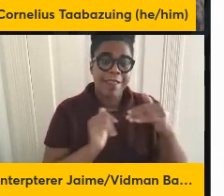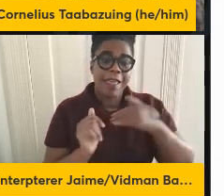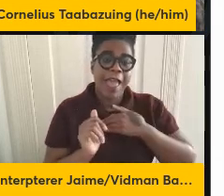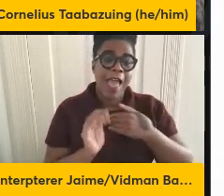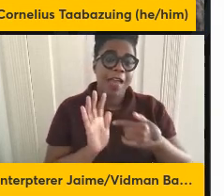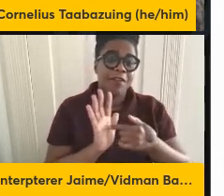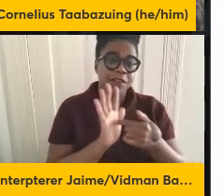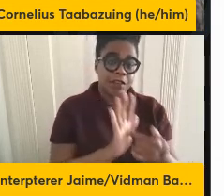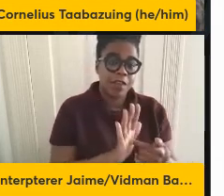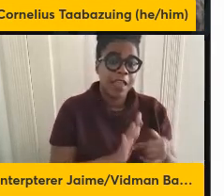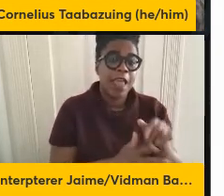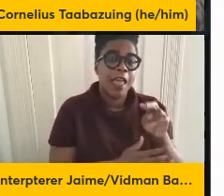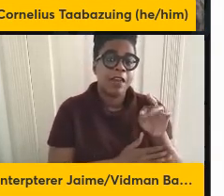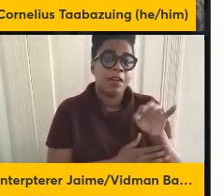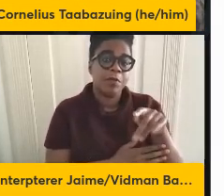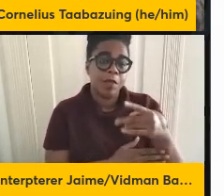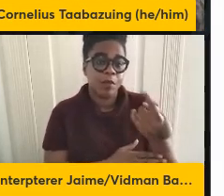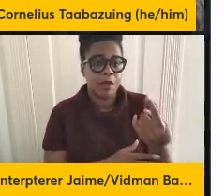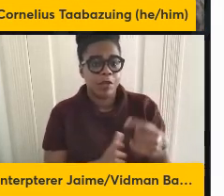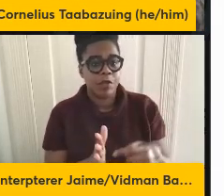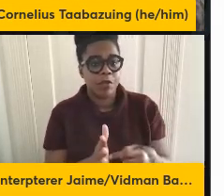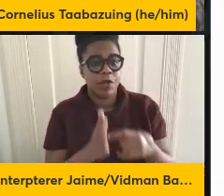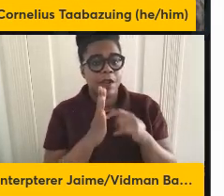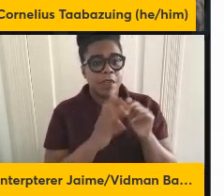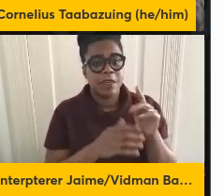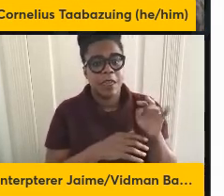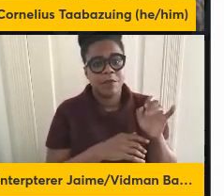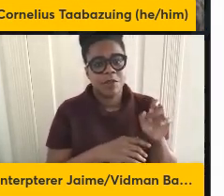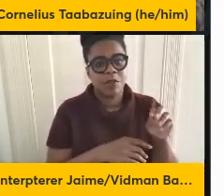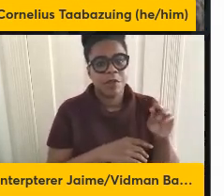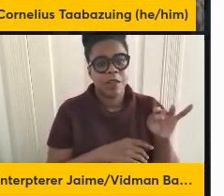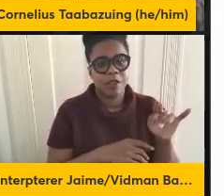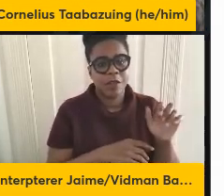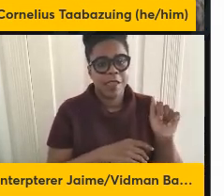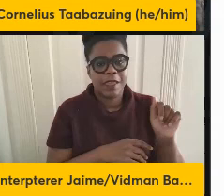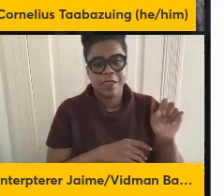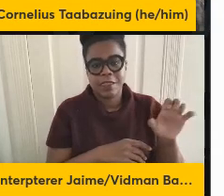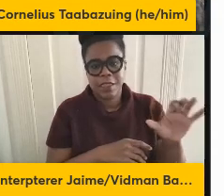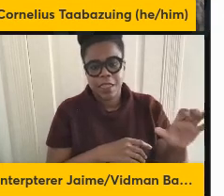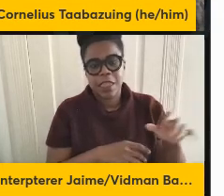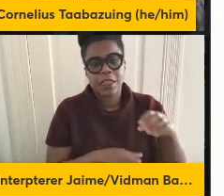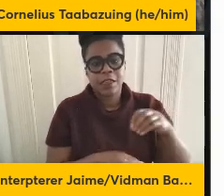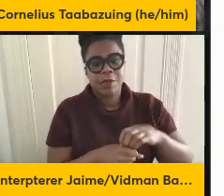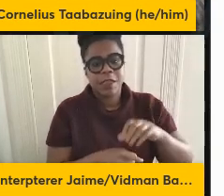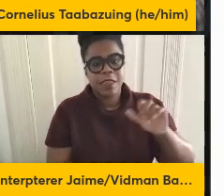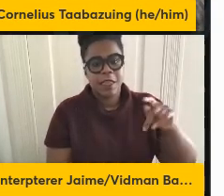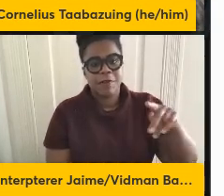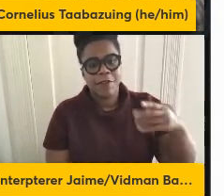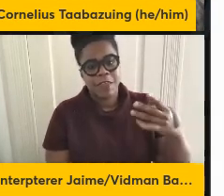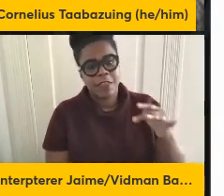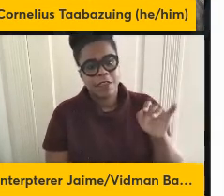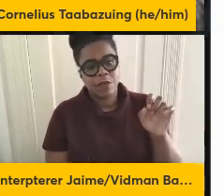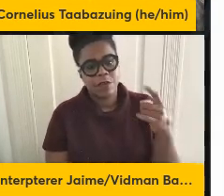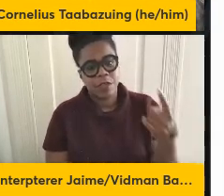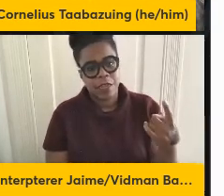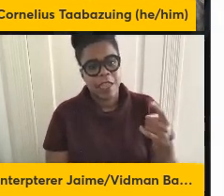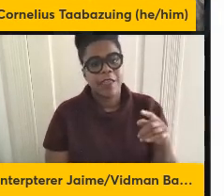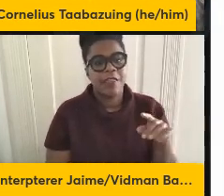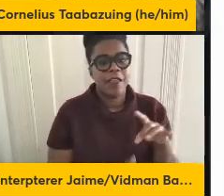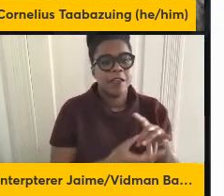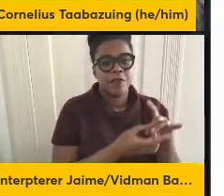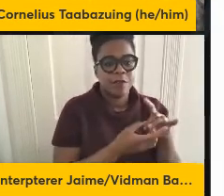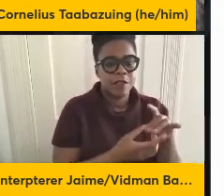For NLRP1, you require the adapter molecule ASC to nucleate caspase-1, which can then mediate that interdomain